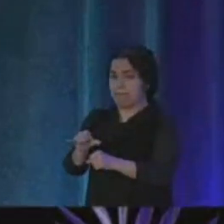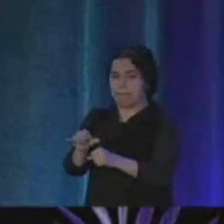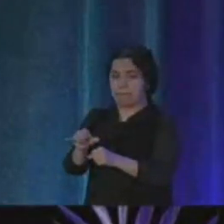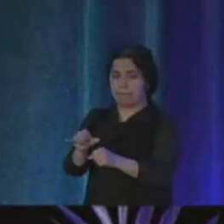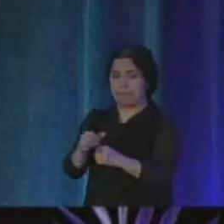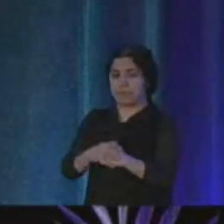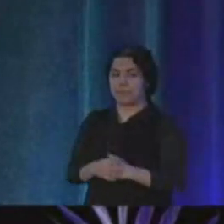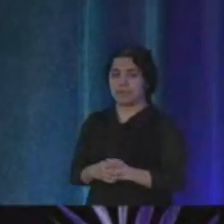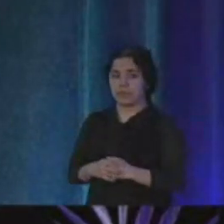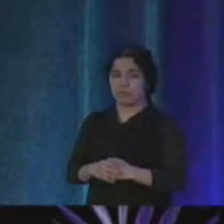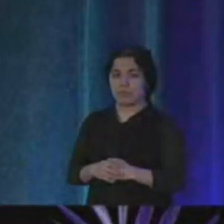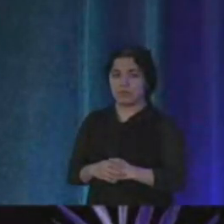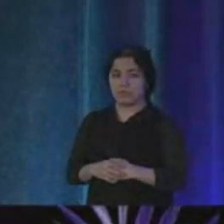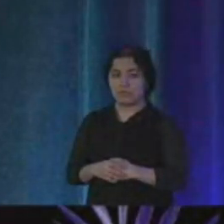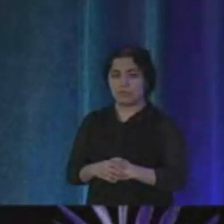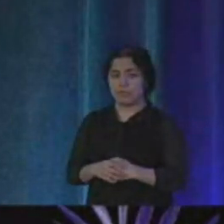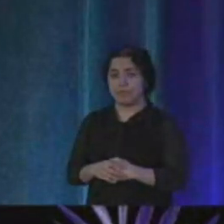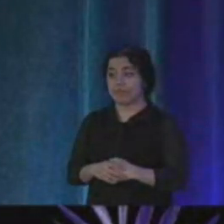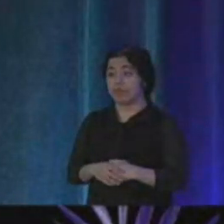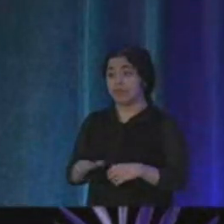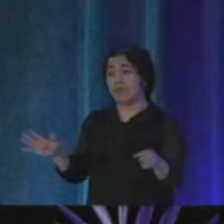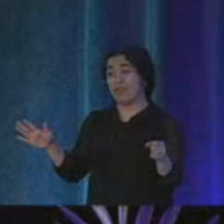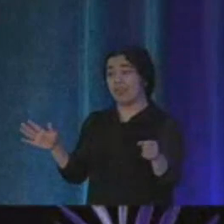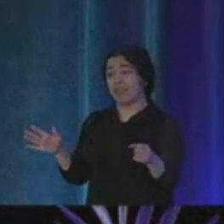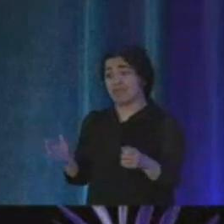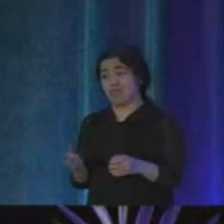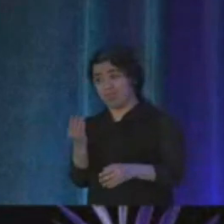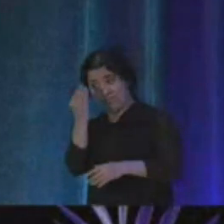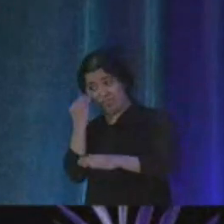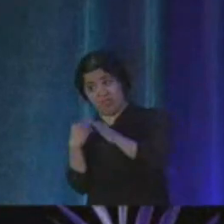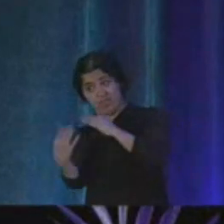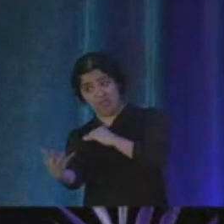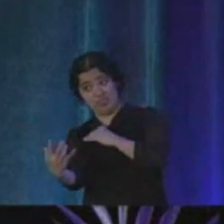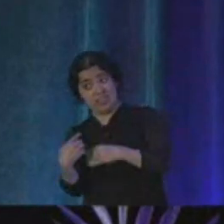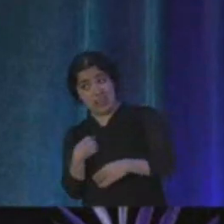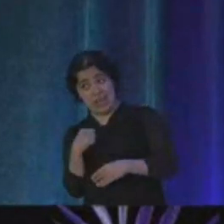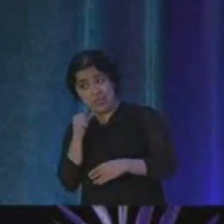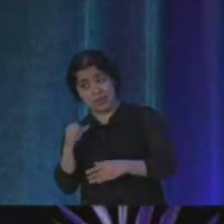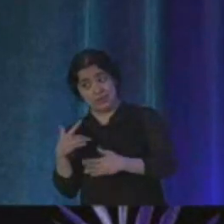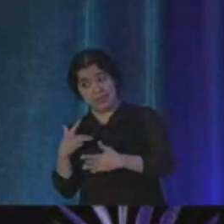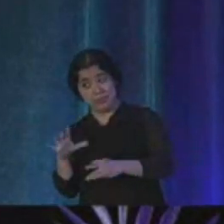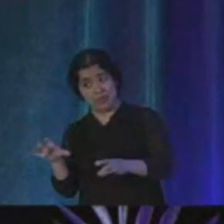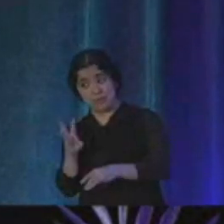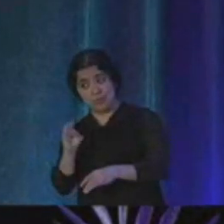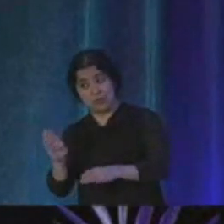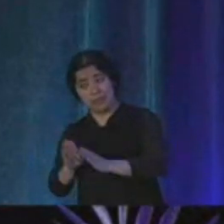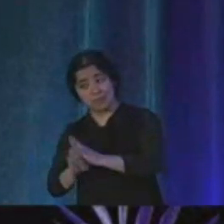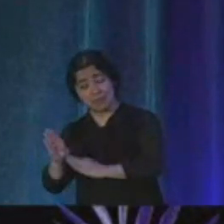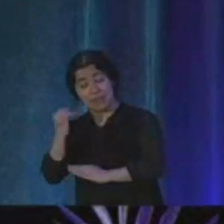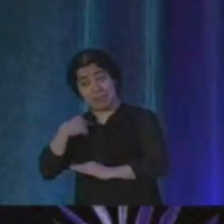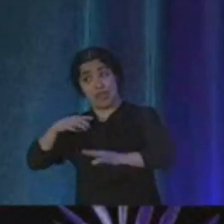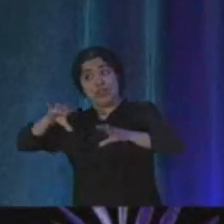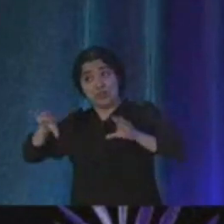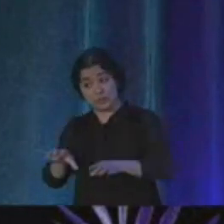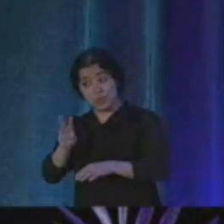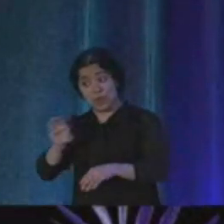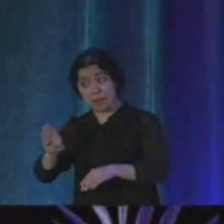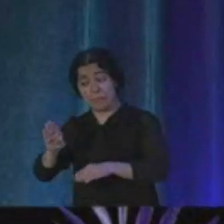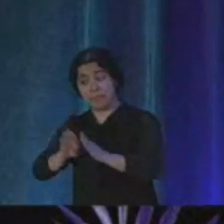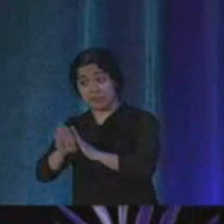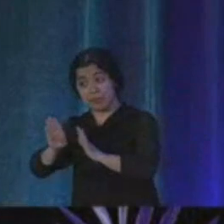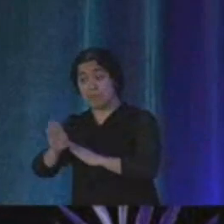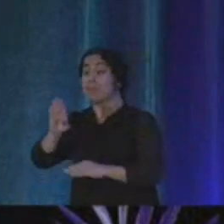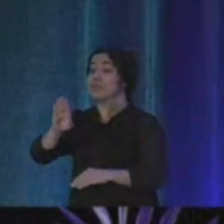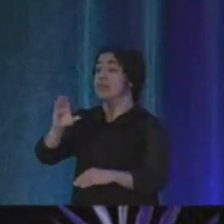So full disclosure, I don't do very much web development these days. So when I do, CSS is